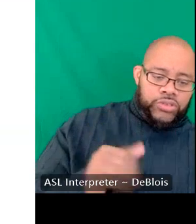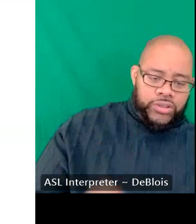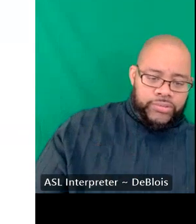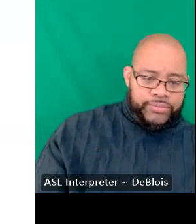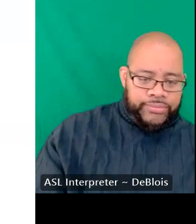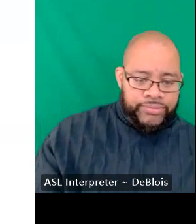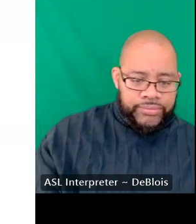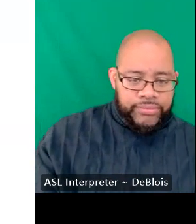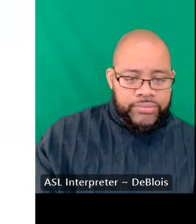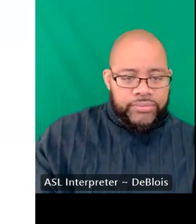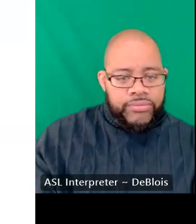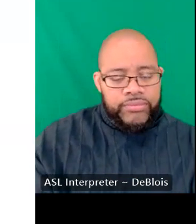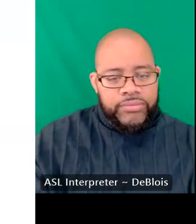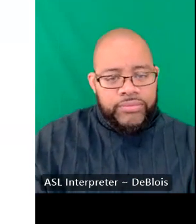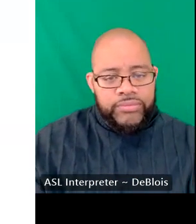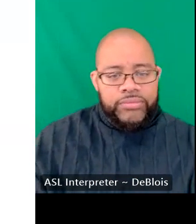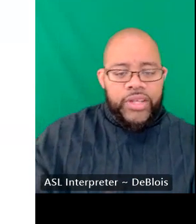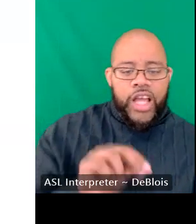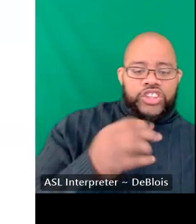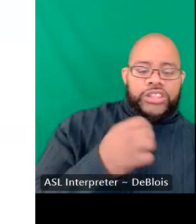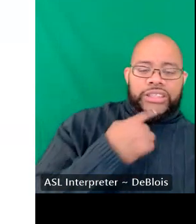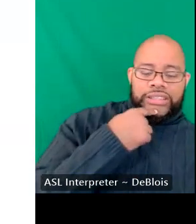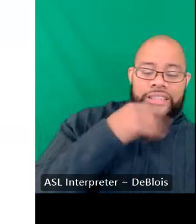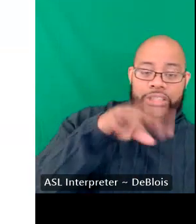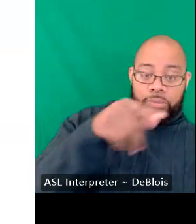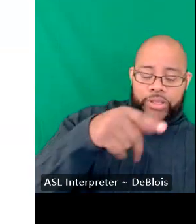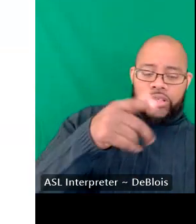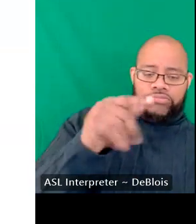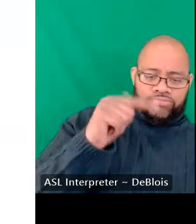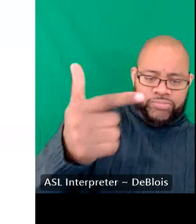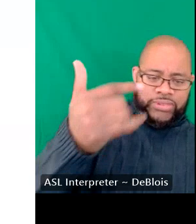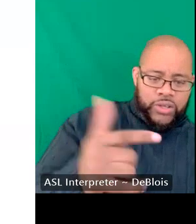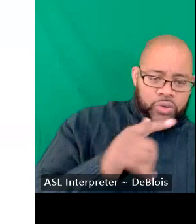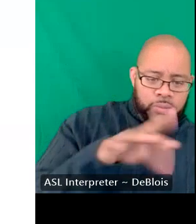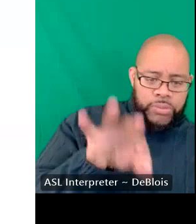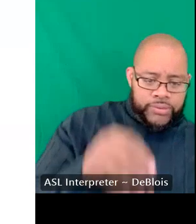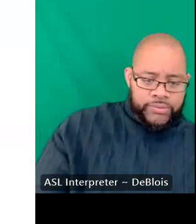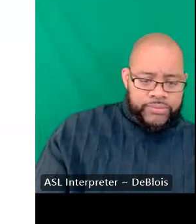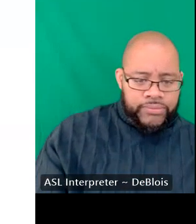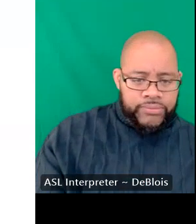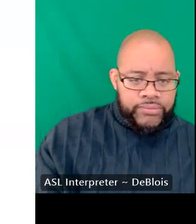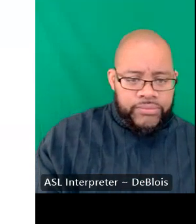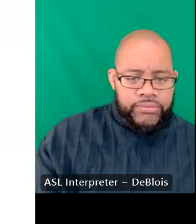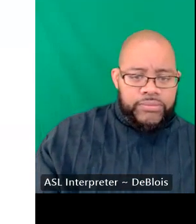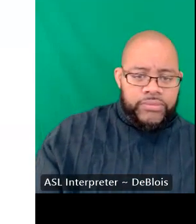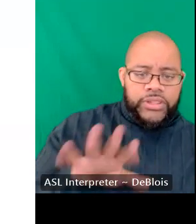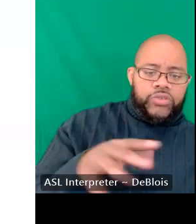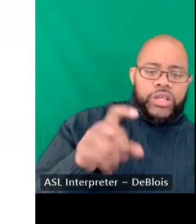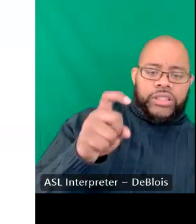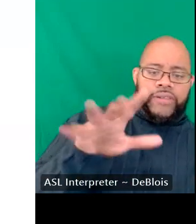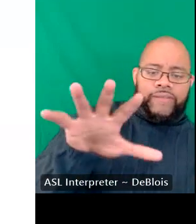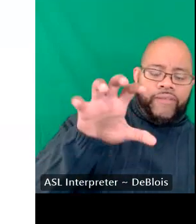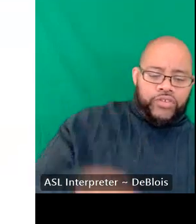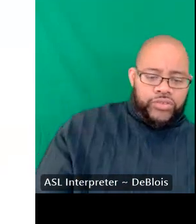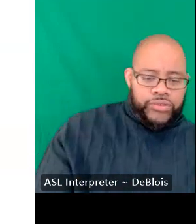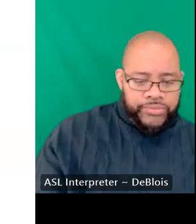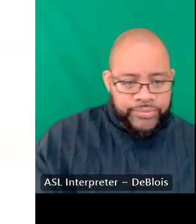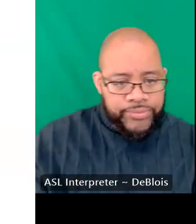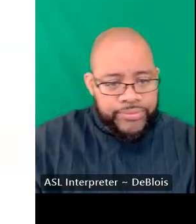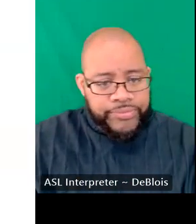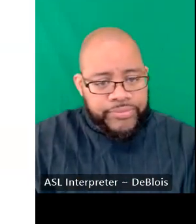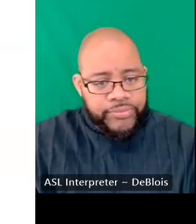return. Angie, you have the board. Which one would you like to pick? Let's go Schedule X 500. All right.